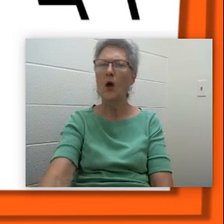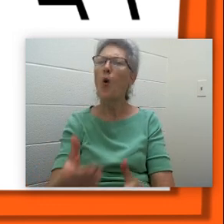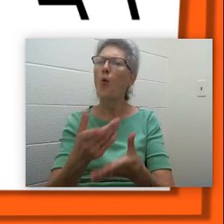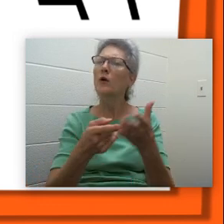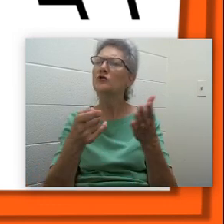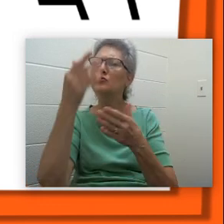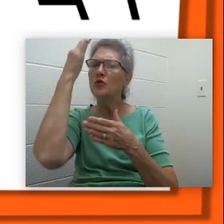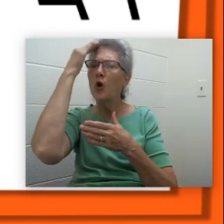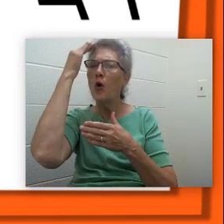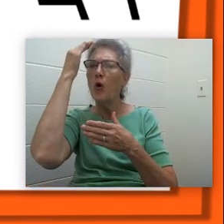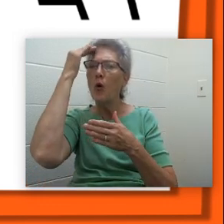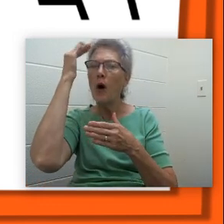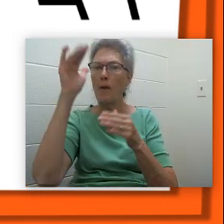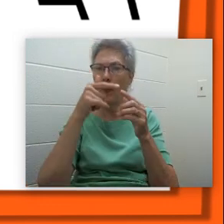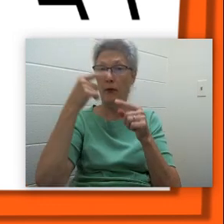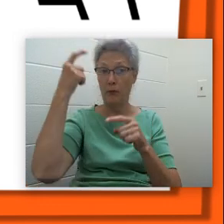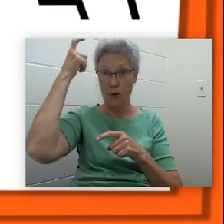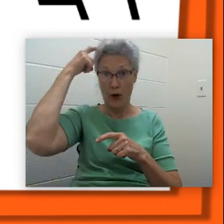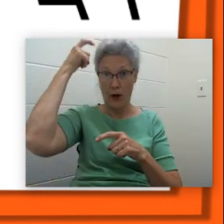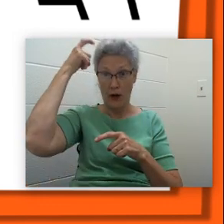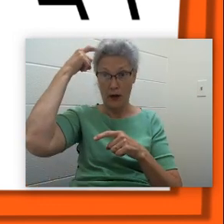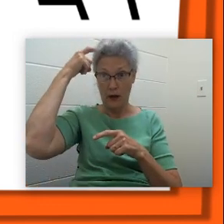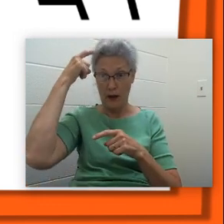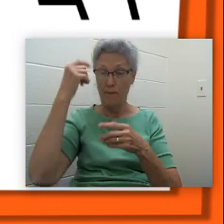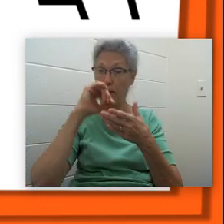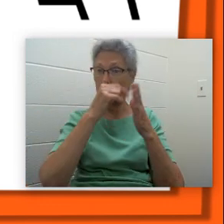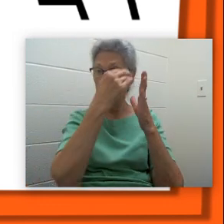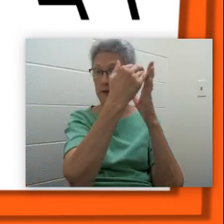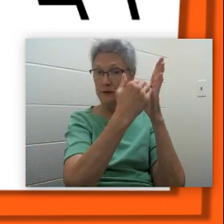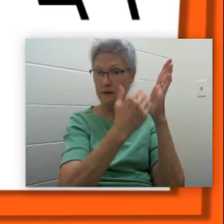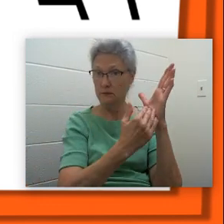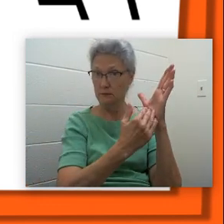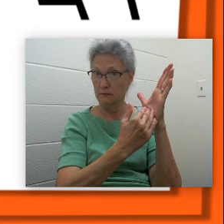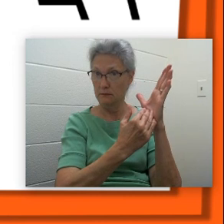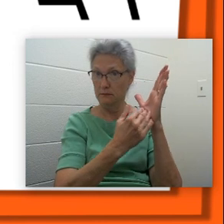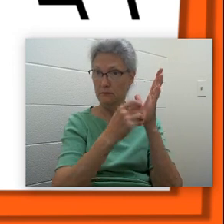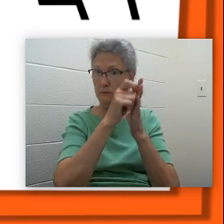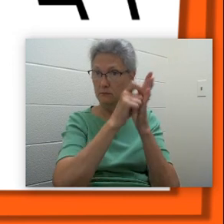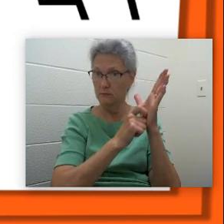What do you know about the human brain? Make a list.